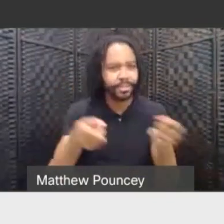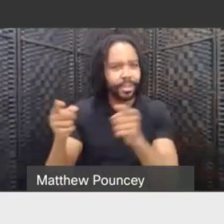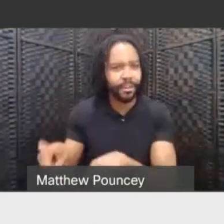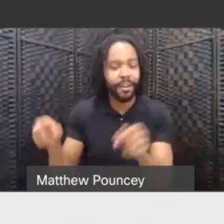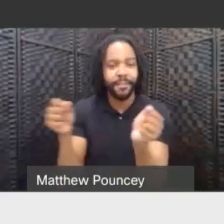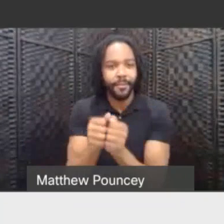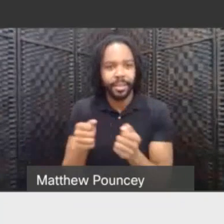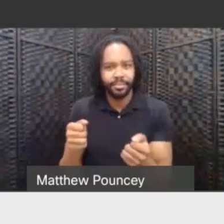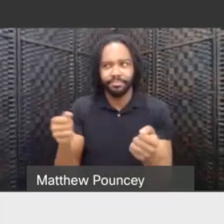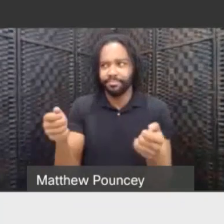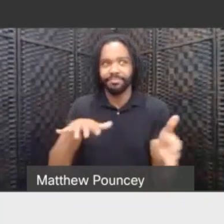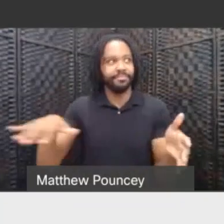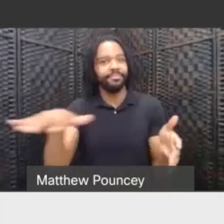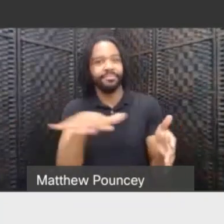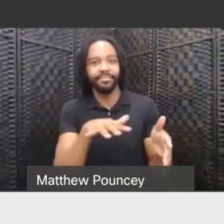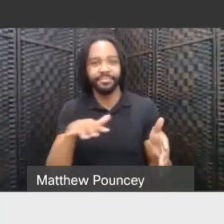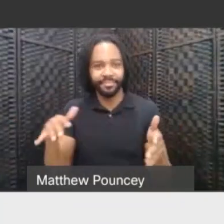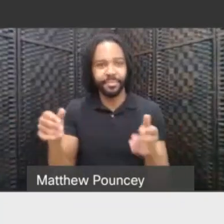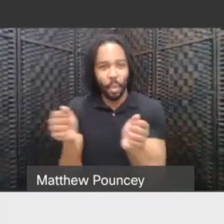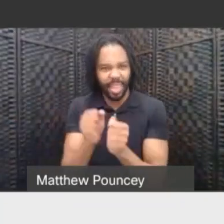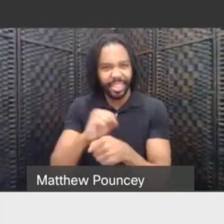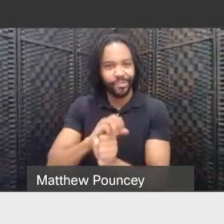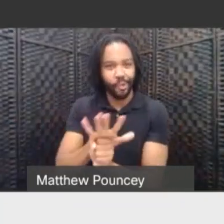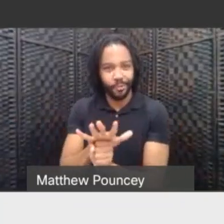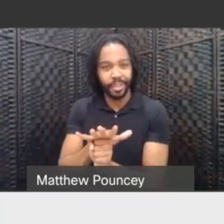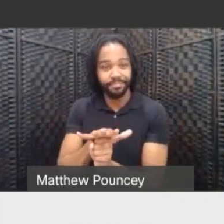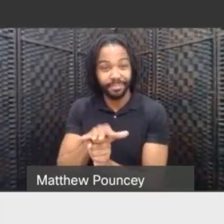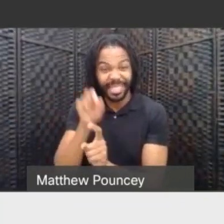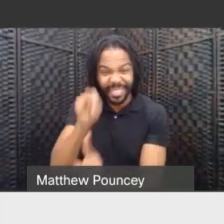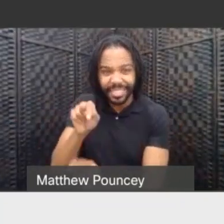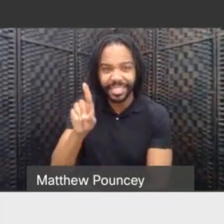sort of where we are in dealing with the pandemic in the district.